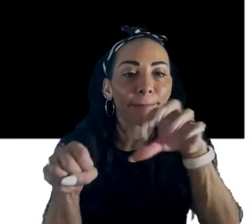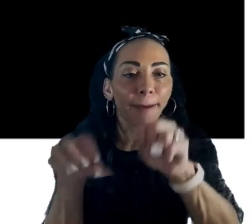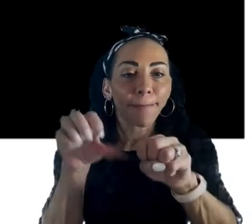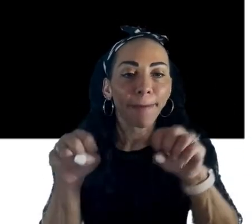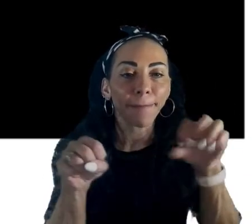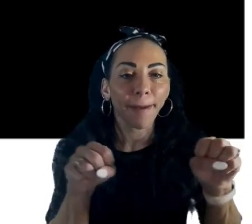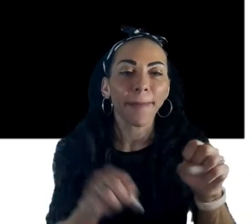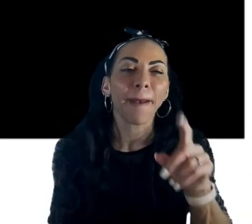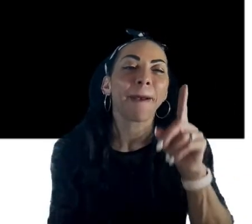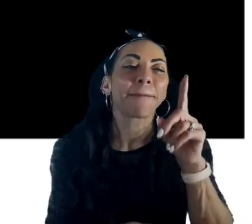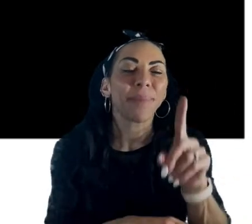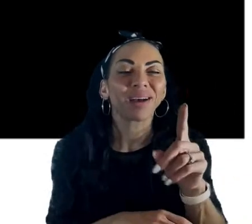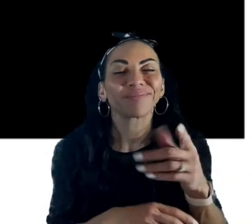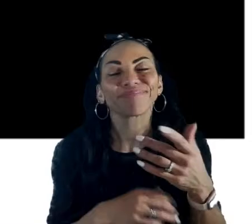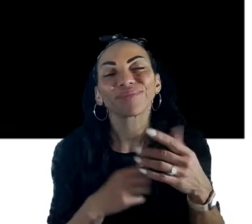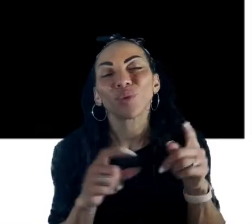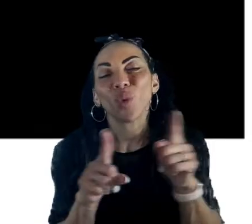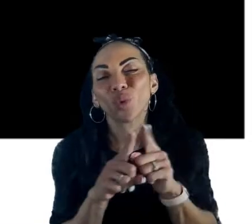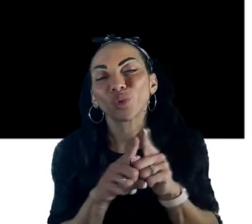that, like,